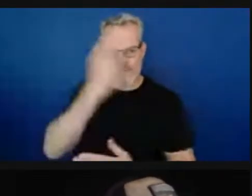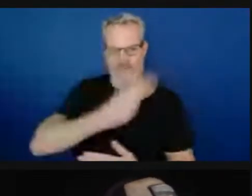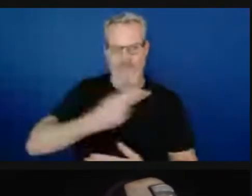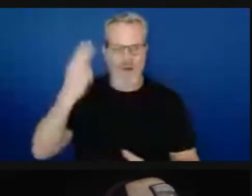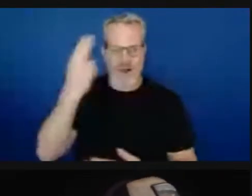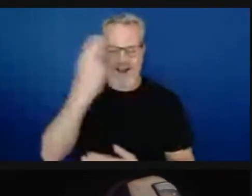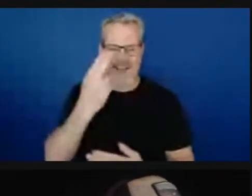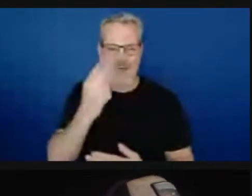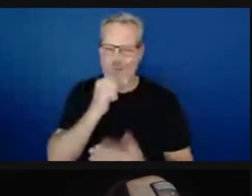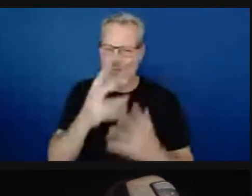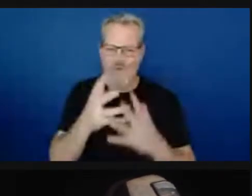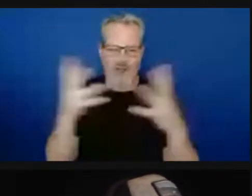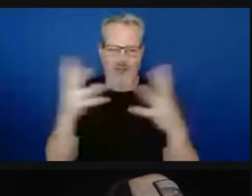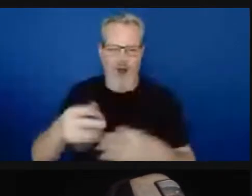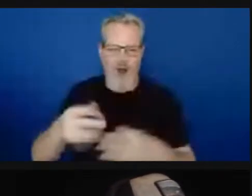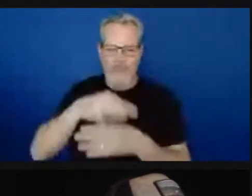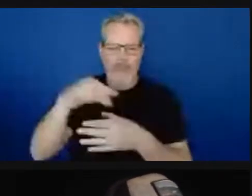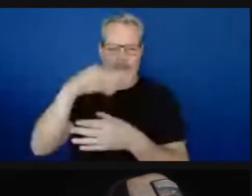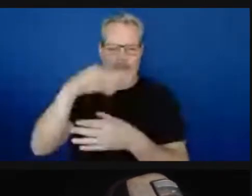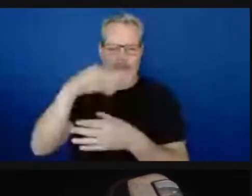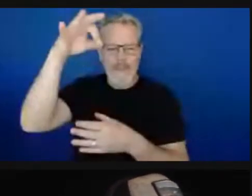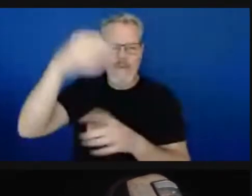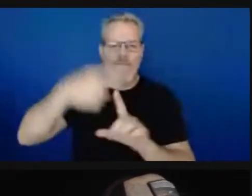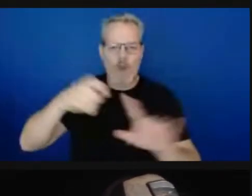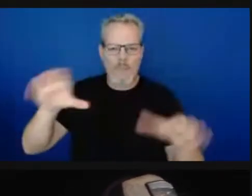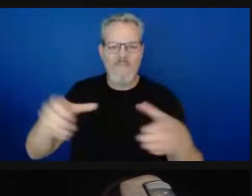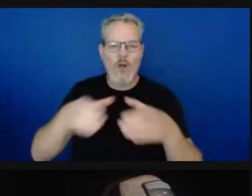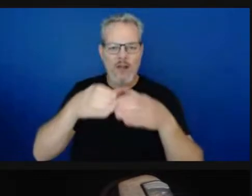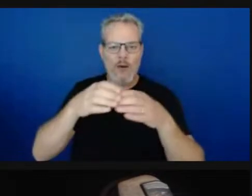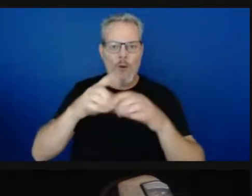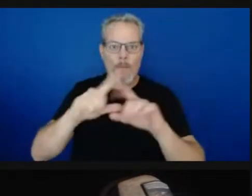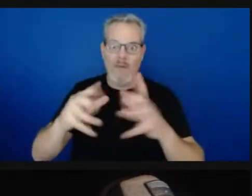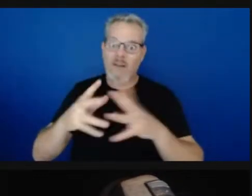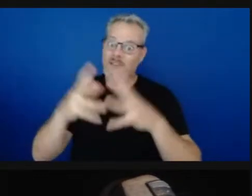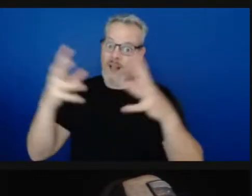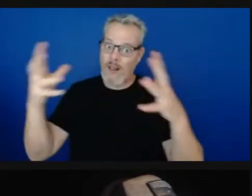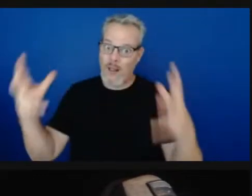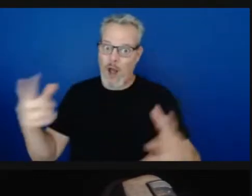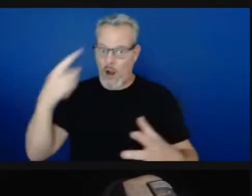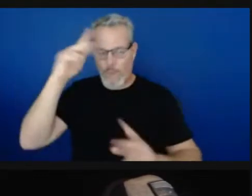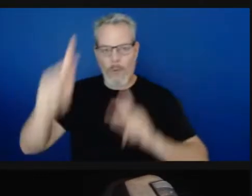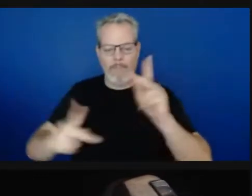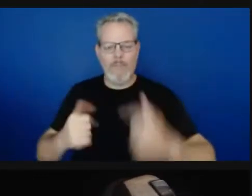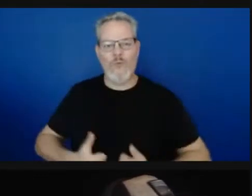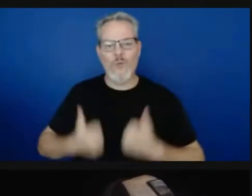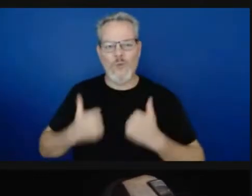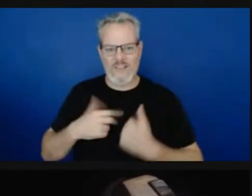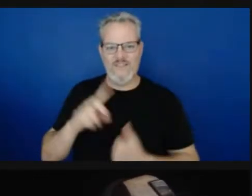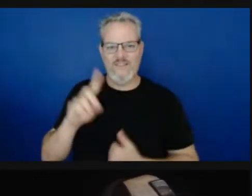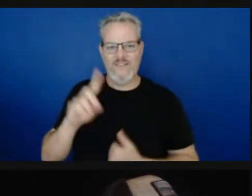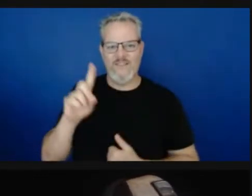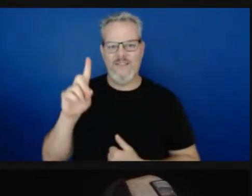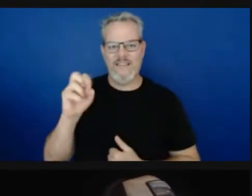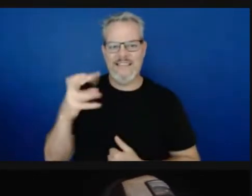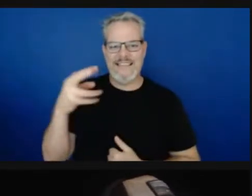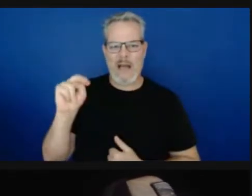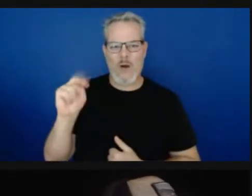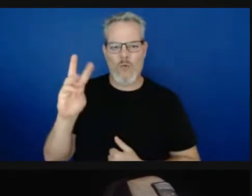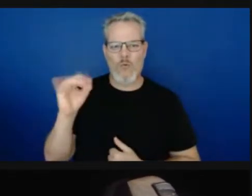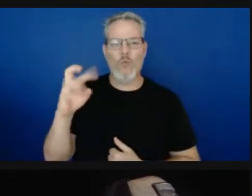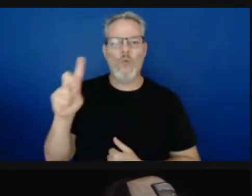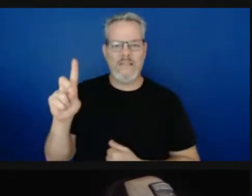the volcano, but it's a lot for human standards, and people downwind should continue their usual precautions.